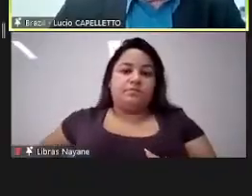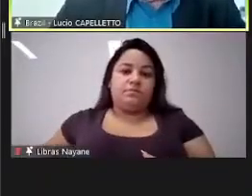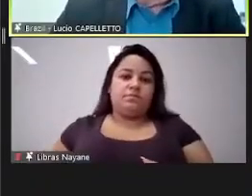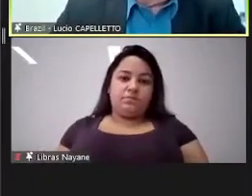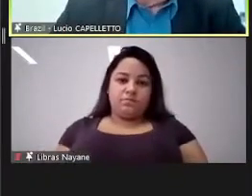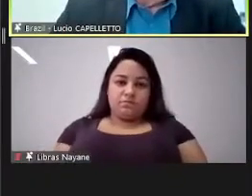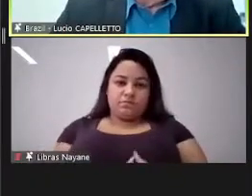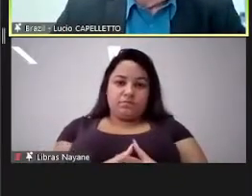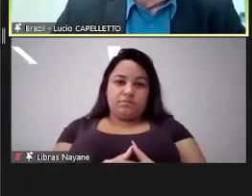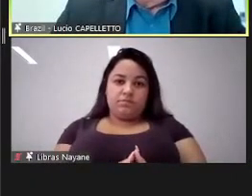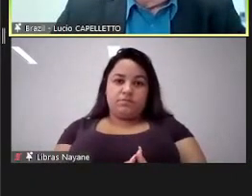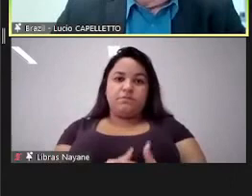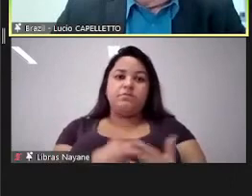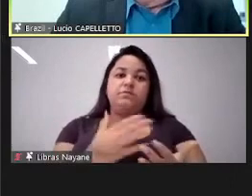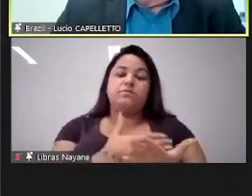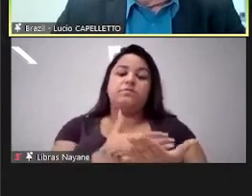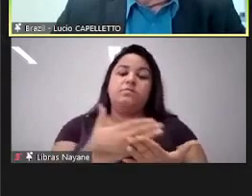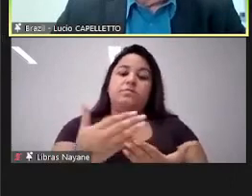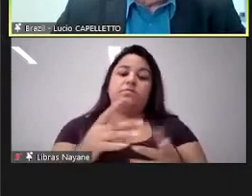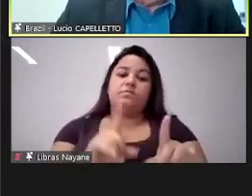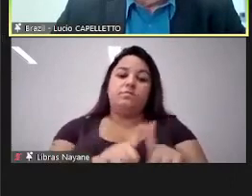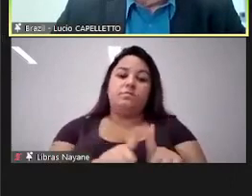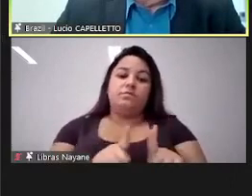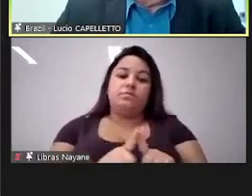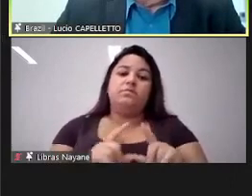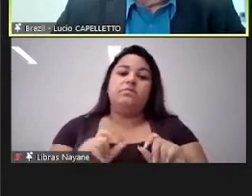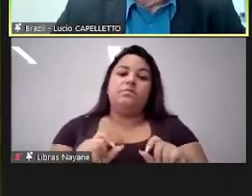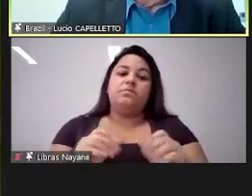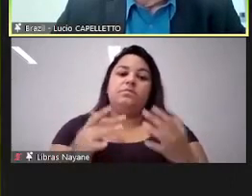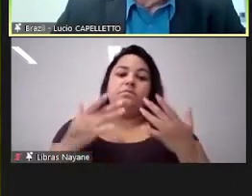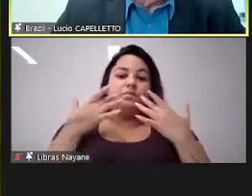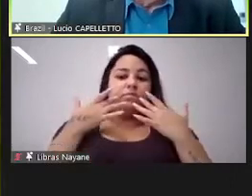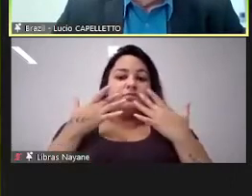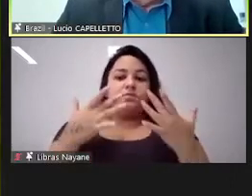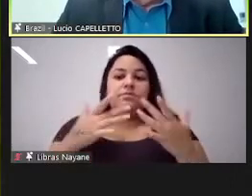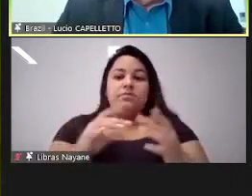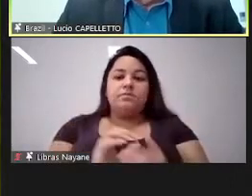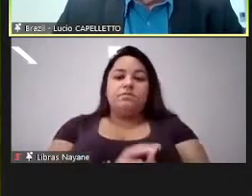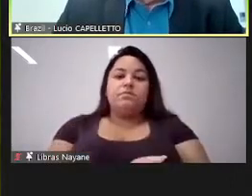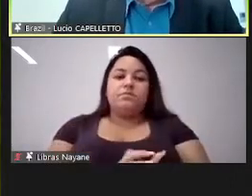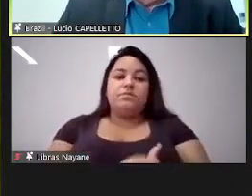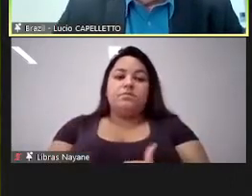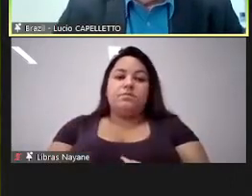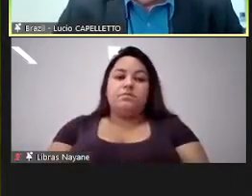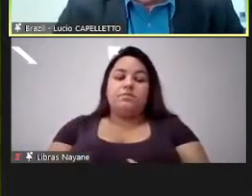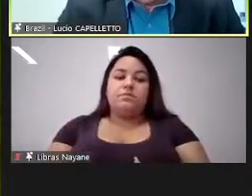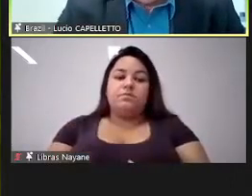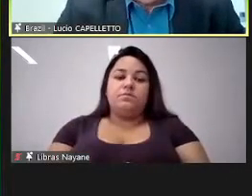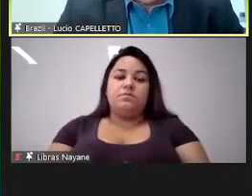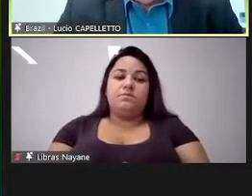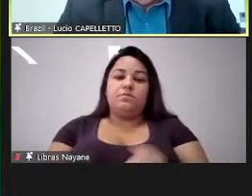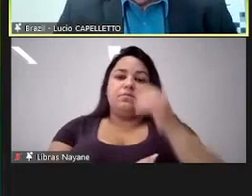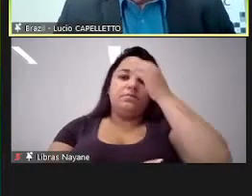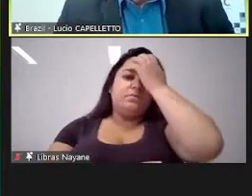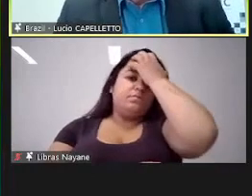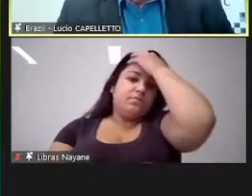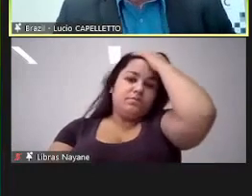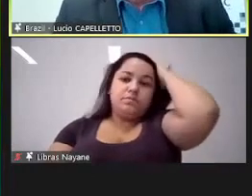supplementary pensions. And I have this presentation.